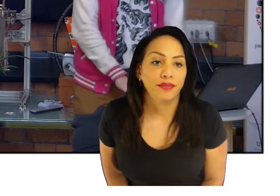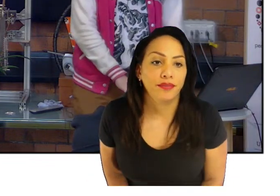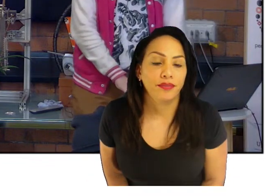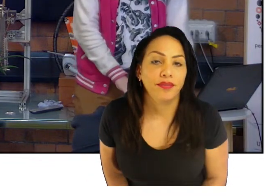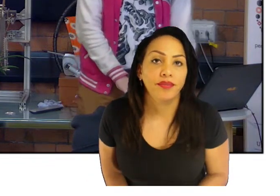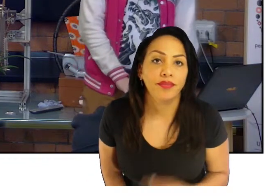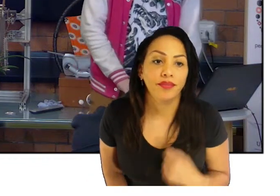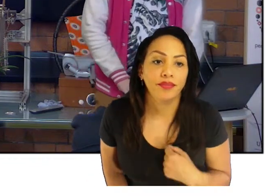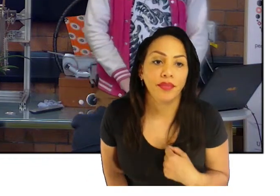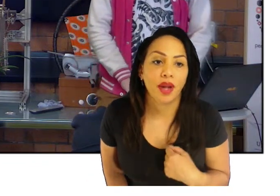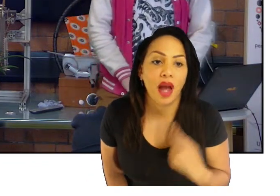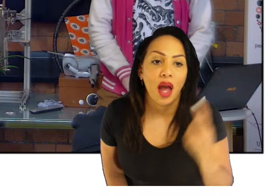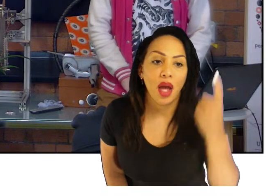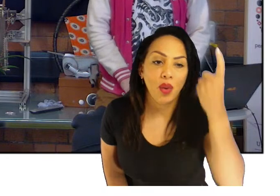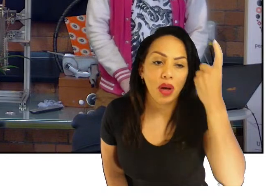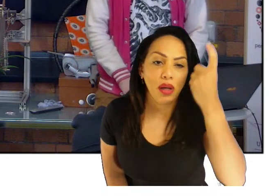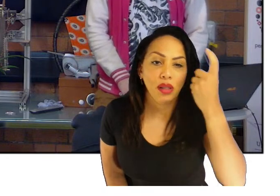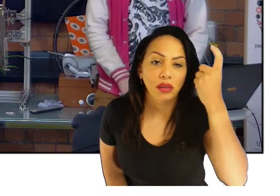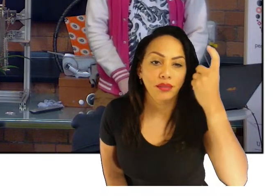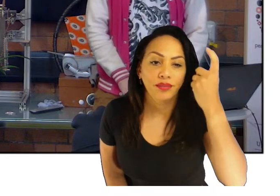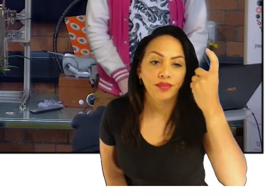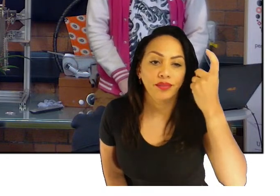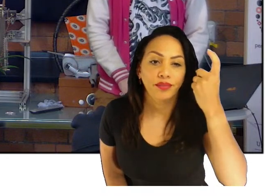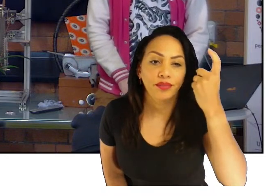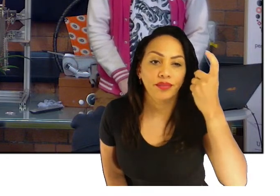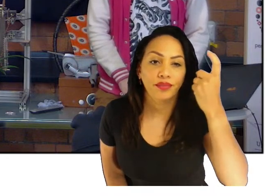by saying this. The